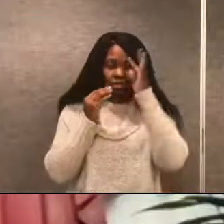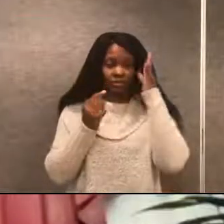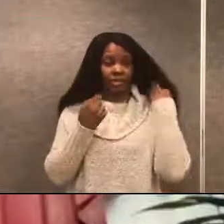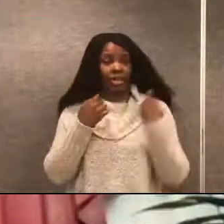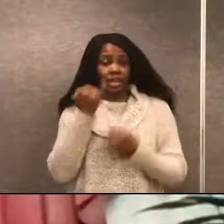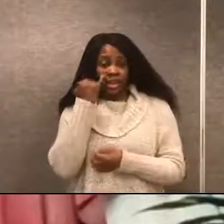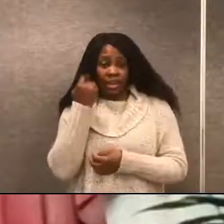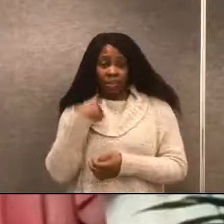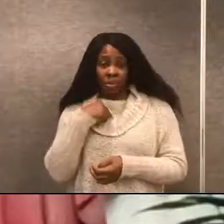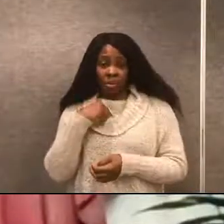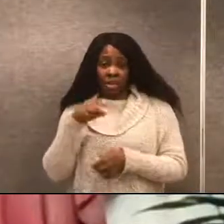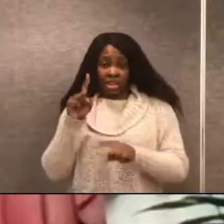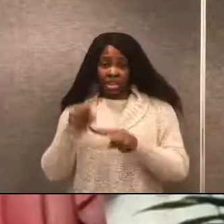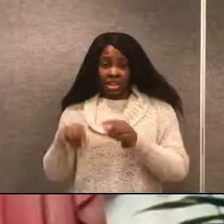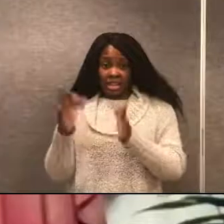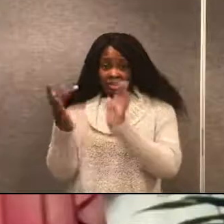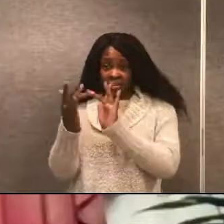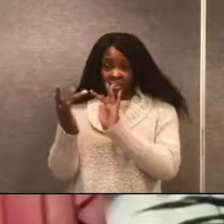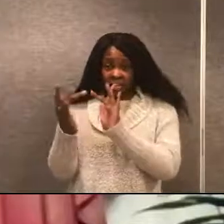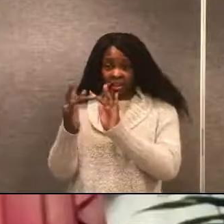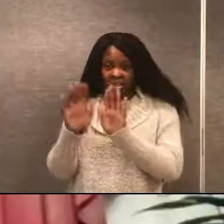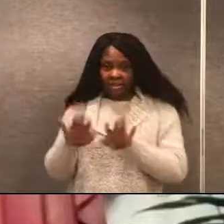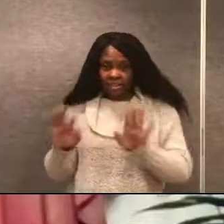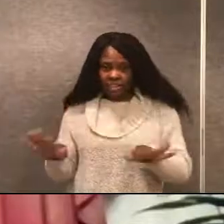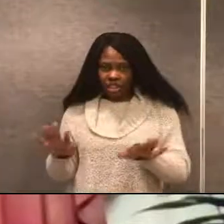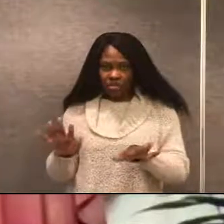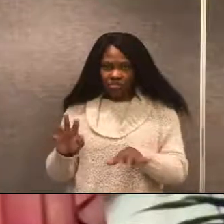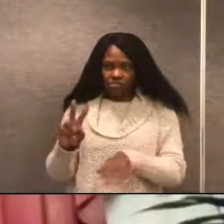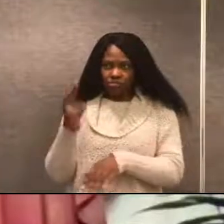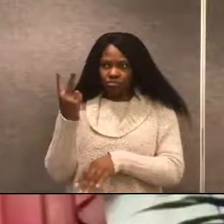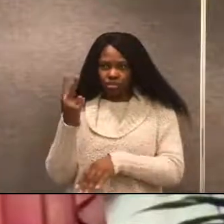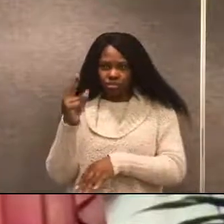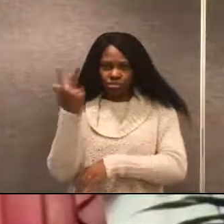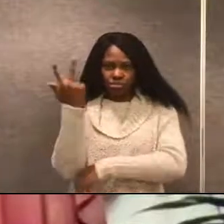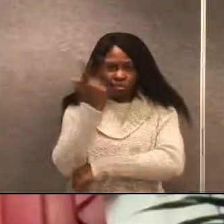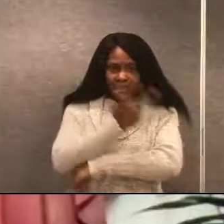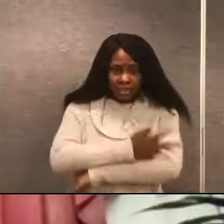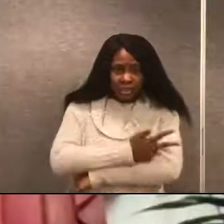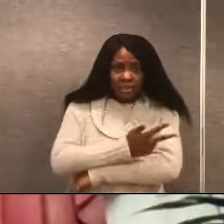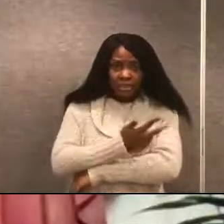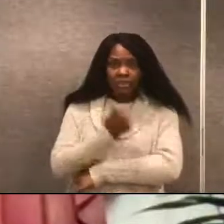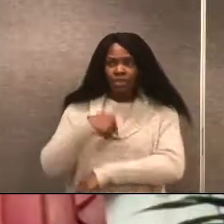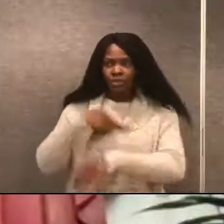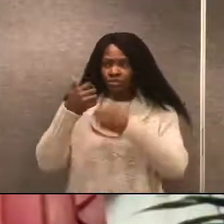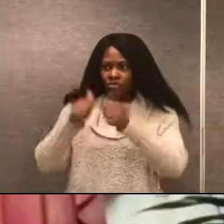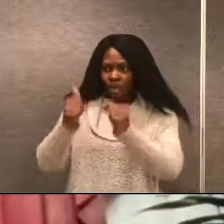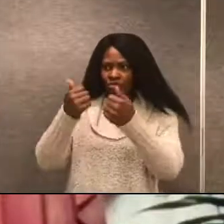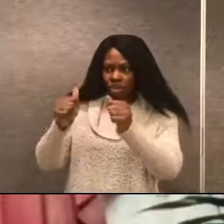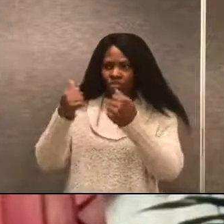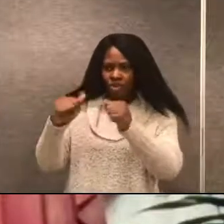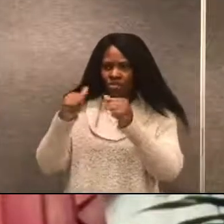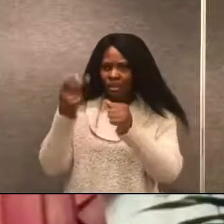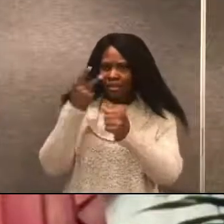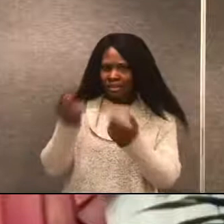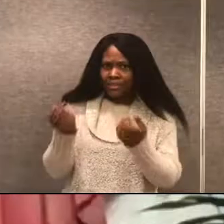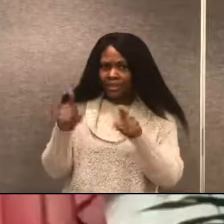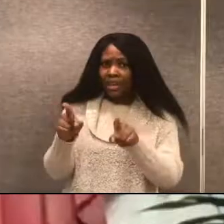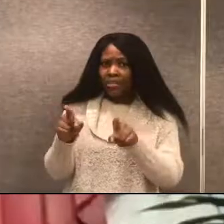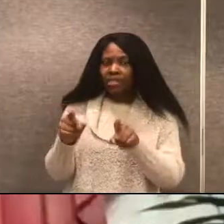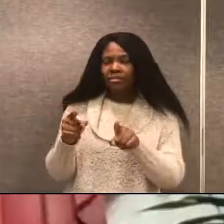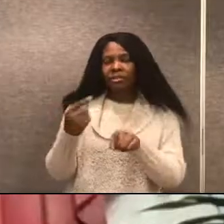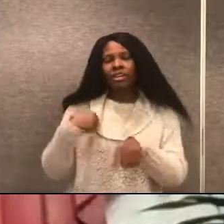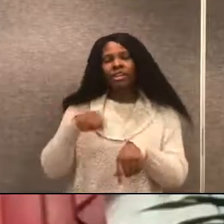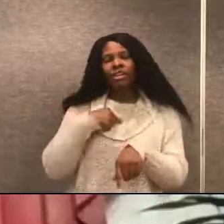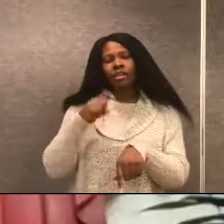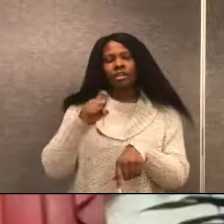to get in touch with the child in 2 or 3 days, if we've made repeated attempts to try and find out what's going on, we have to bring in the